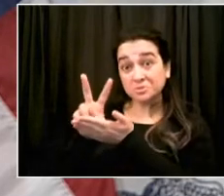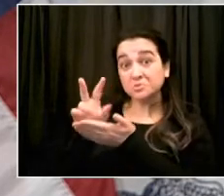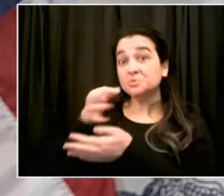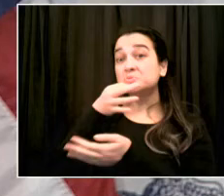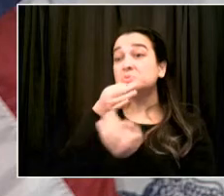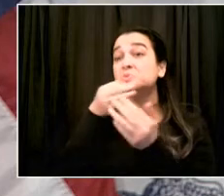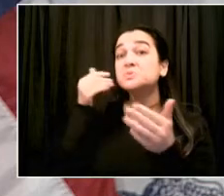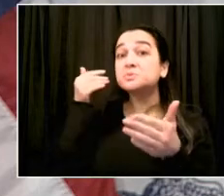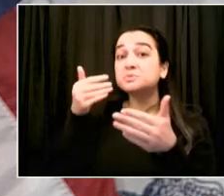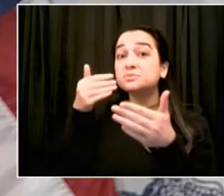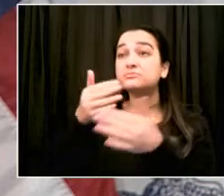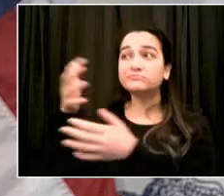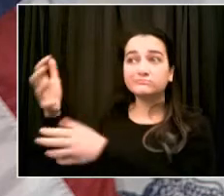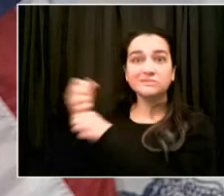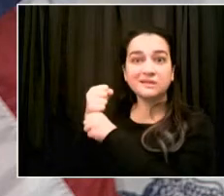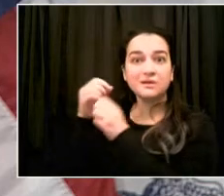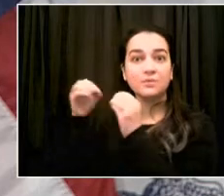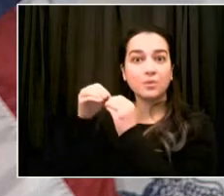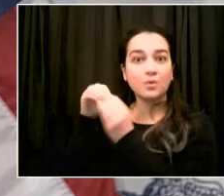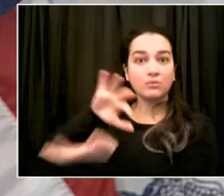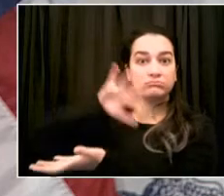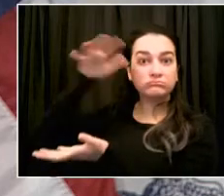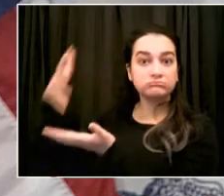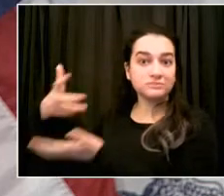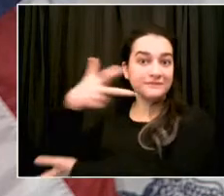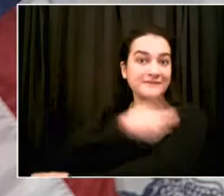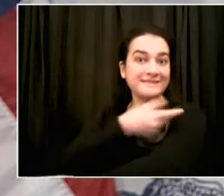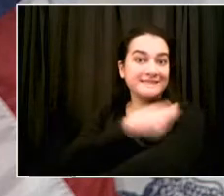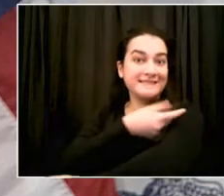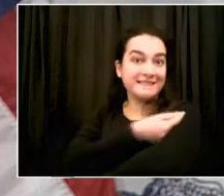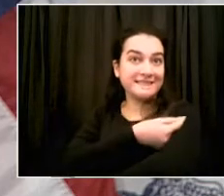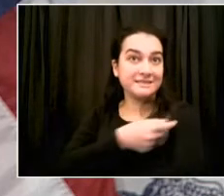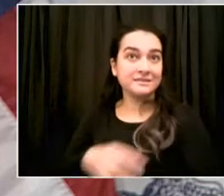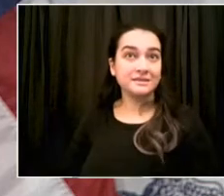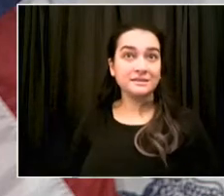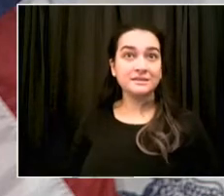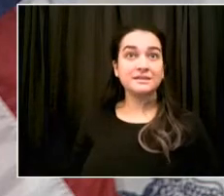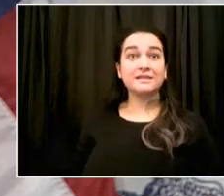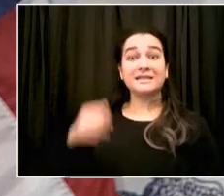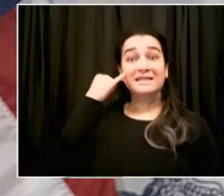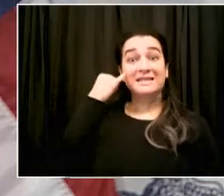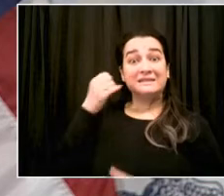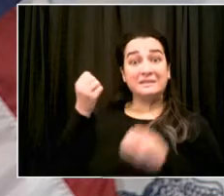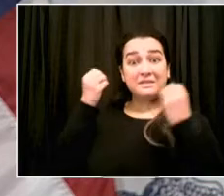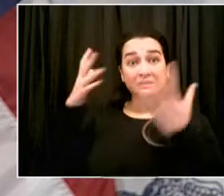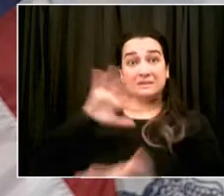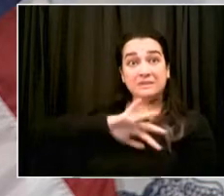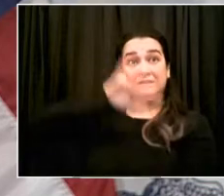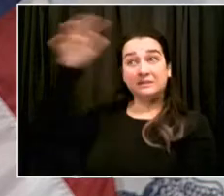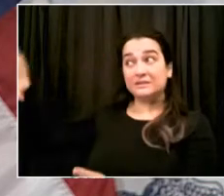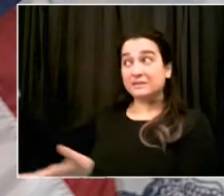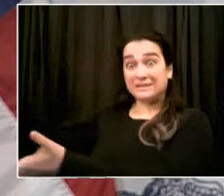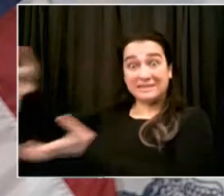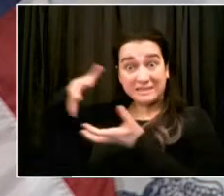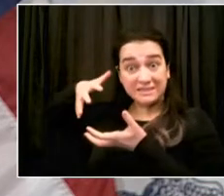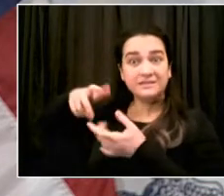do vaccinations on a much higher level. But again, we can't do everything we want to do right now unless we get help from the federal government